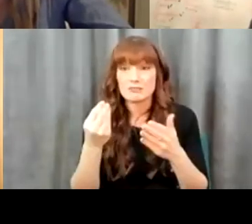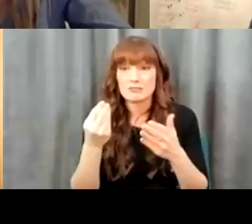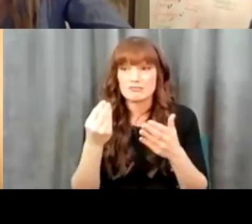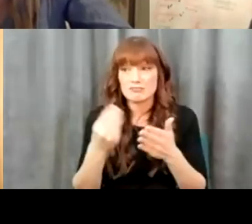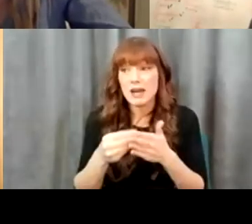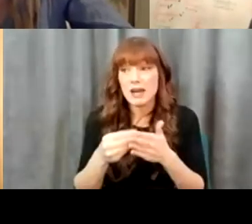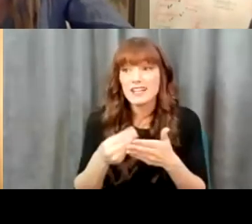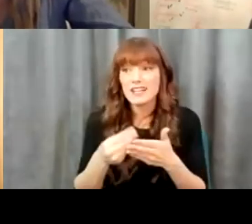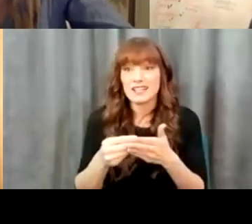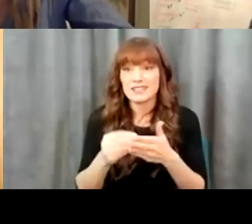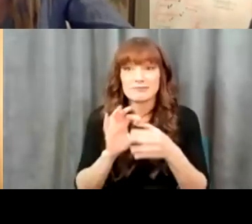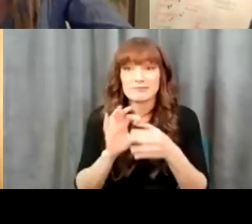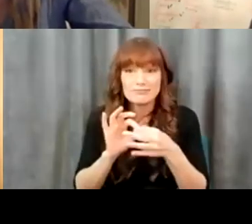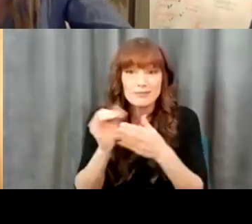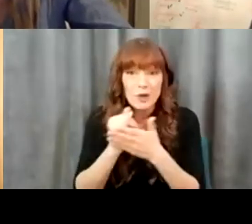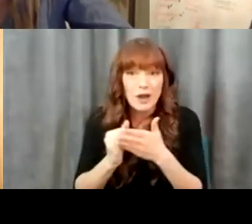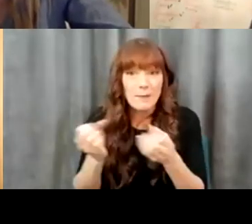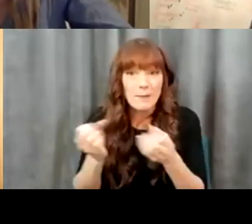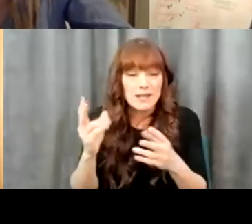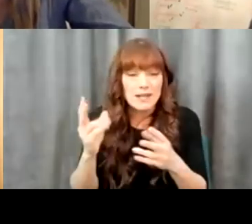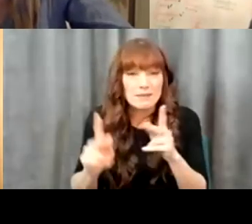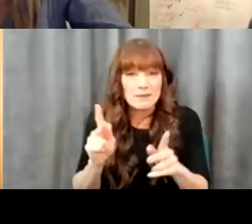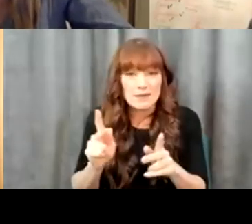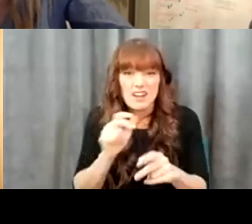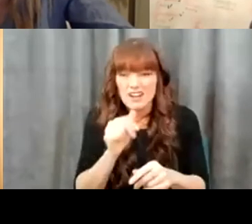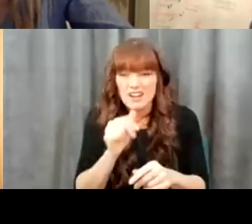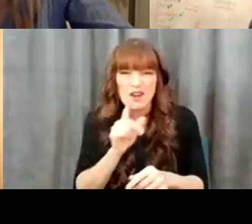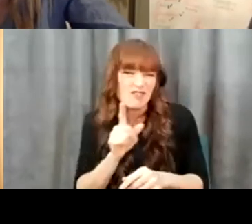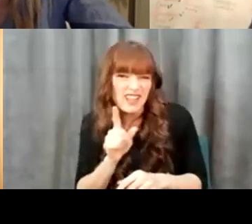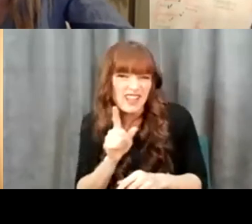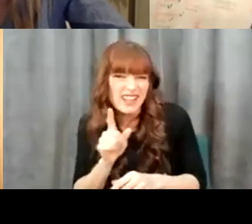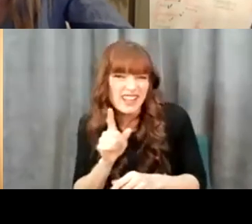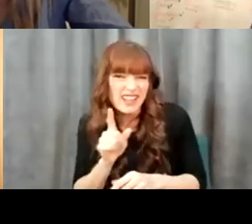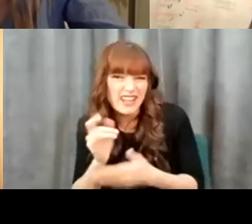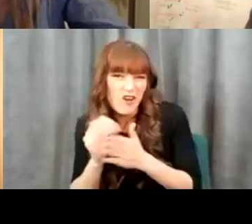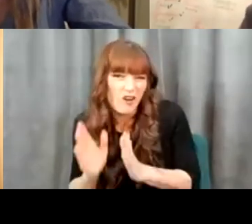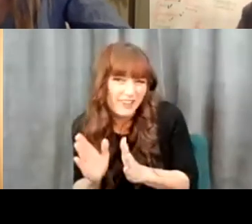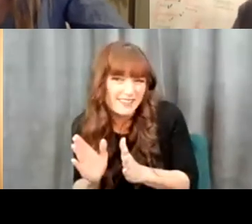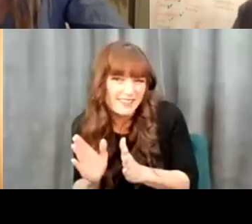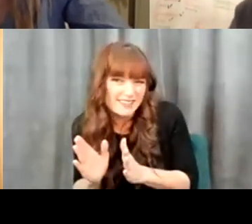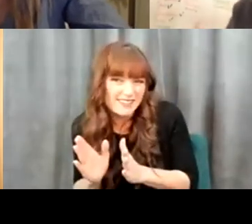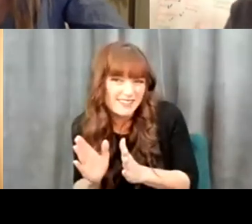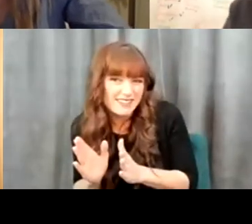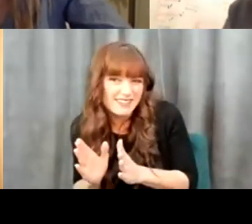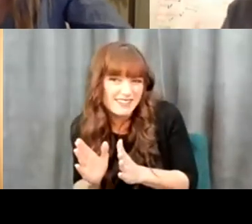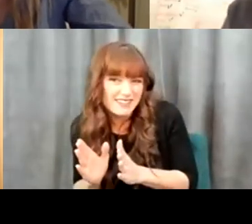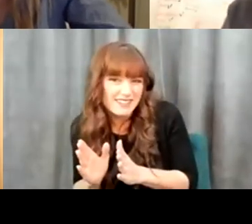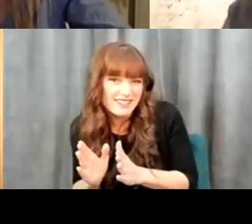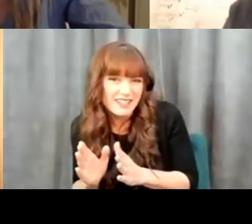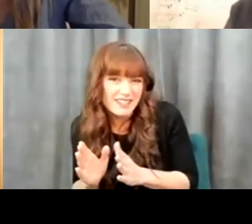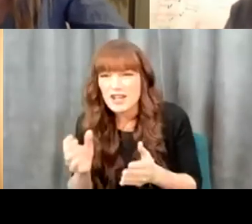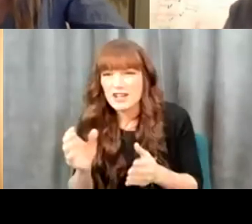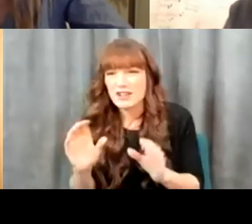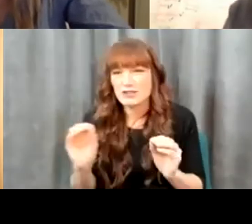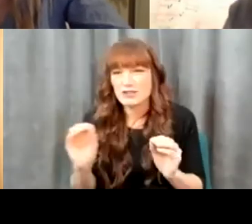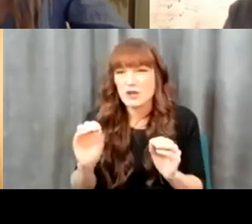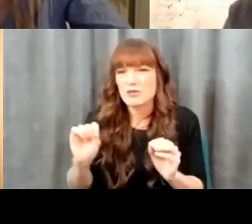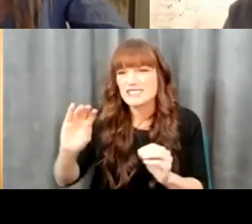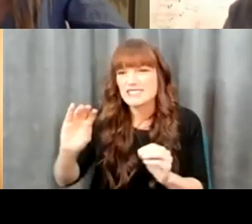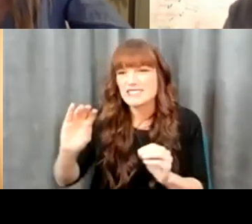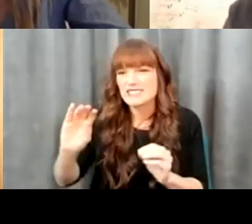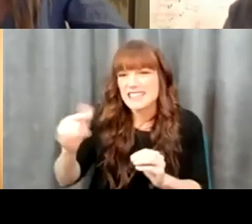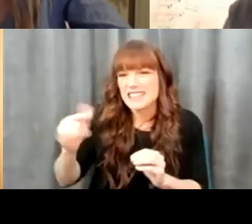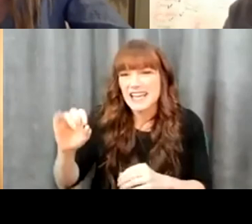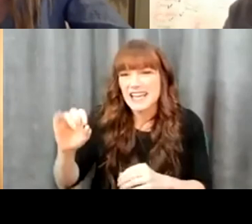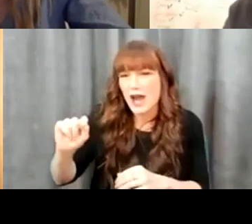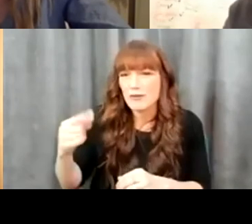line with art, a lot of people are kind of not really artists, which is to say there's no selling out, because that's all they ever meant